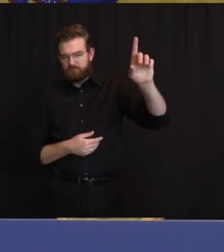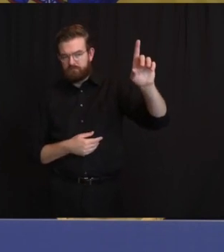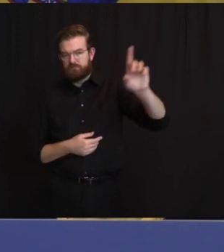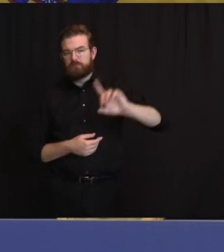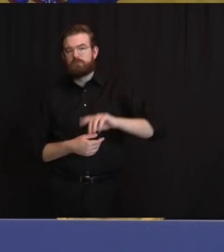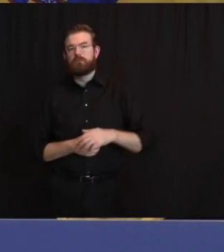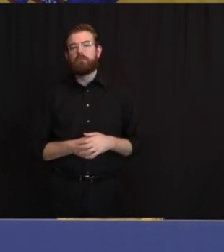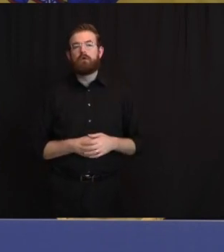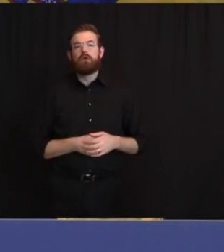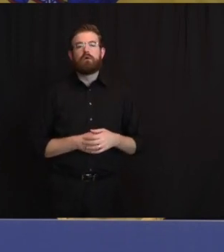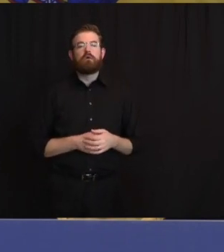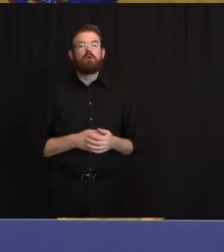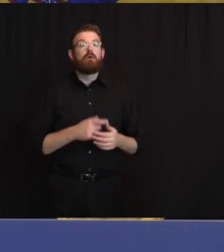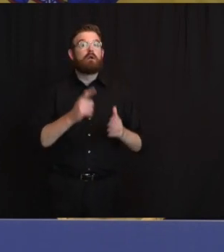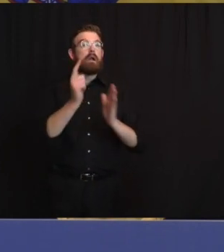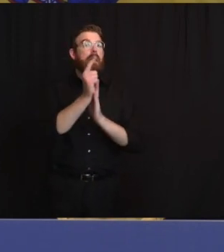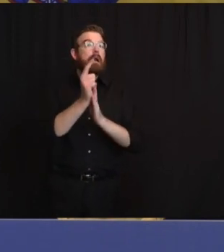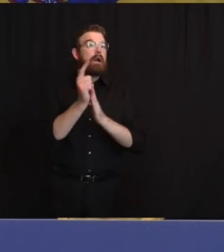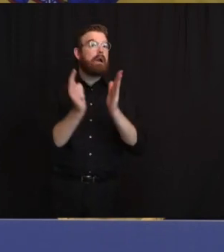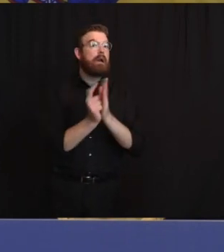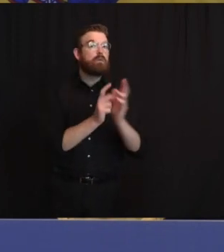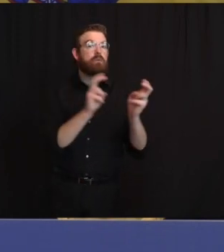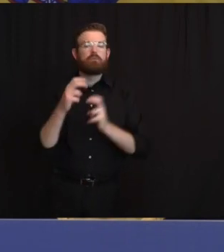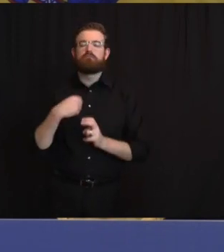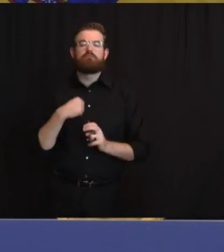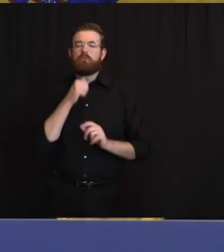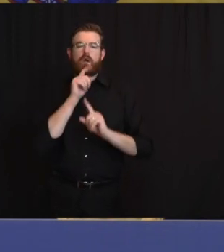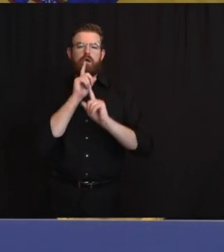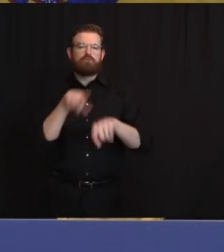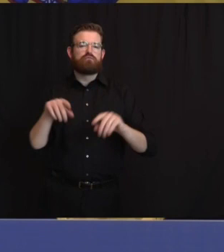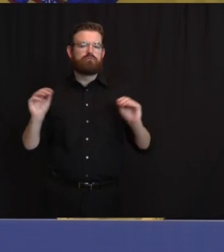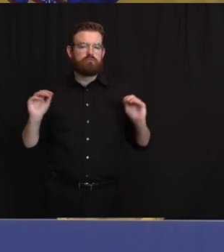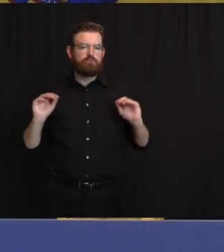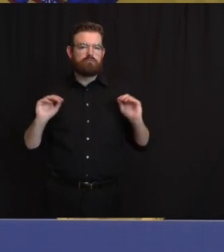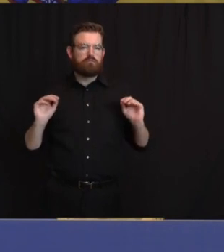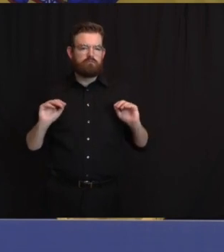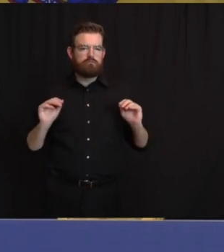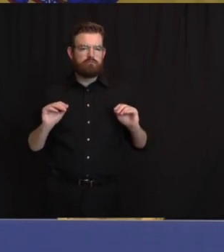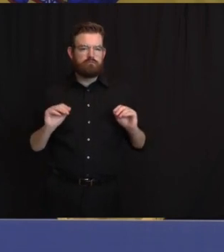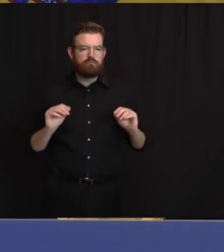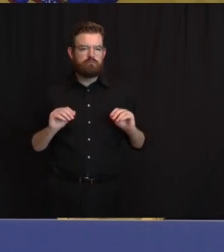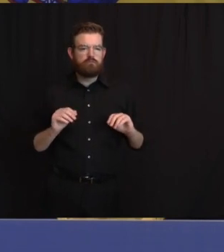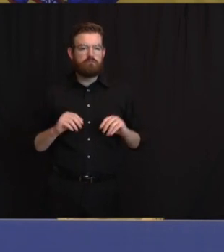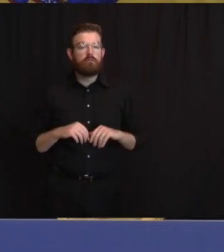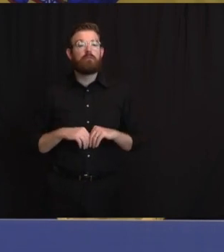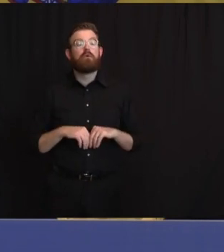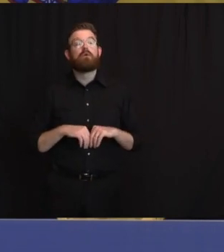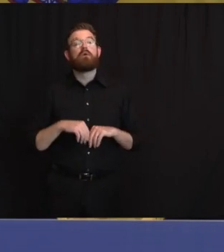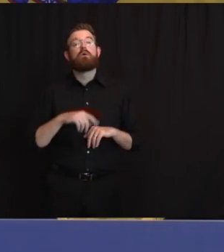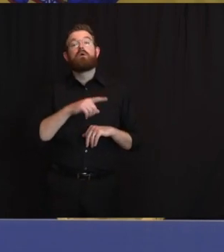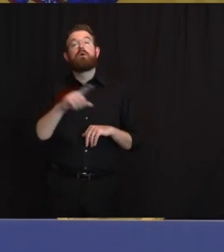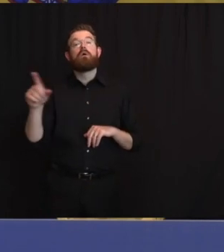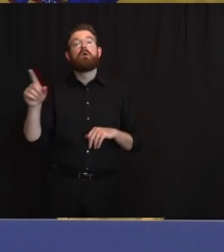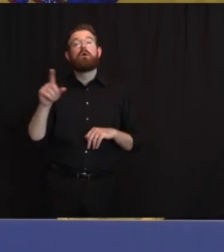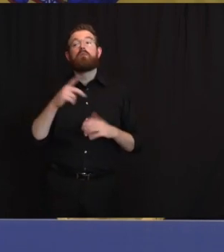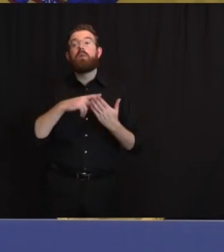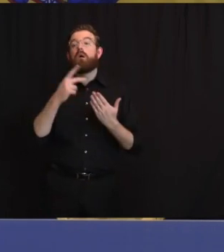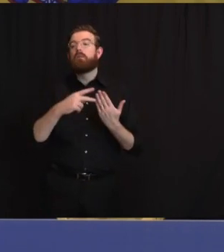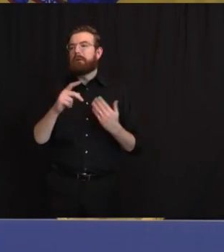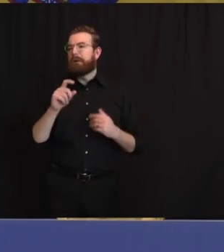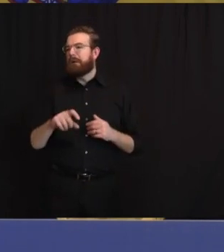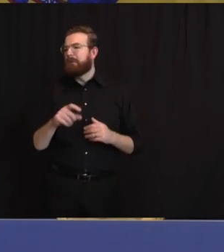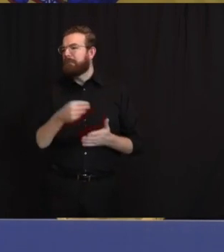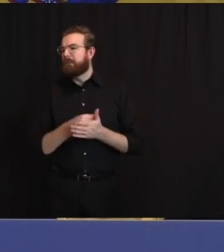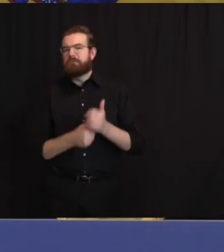answer anything related to that, hypothetical or otherwise. What's most needed? Everything. I mean, this is, literally, I